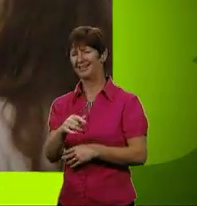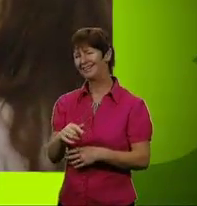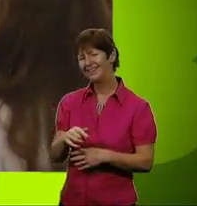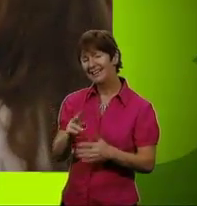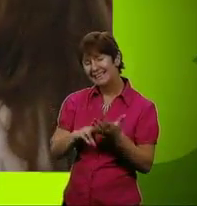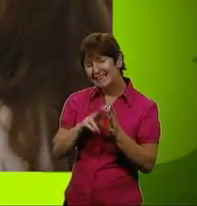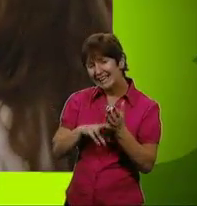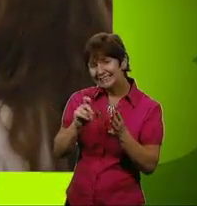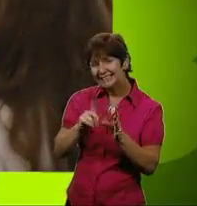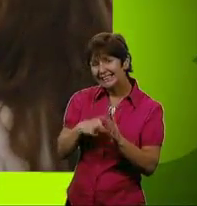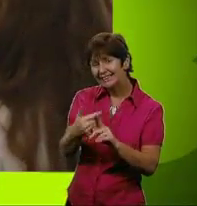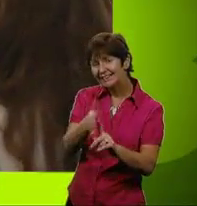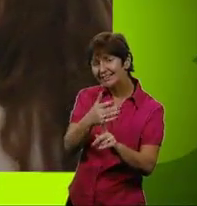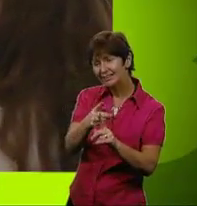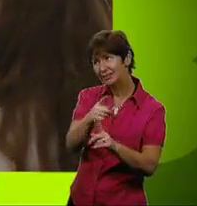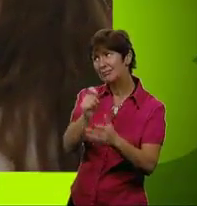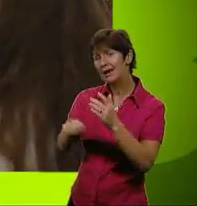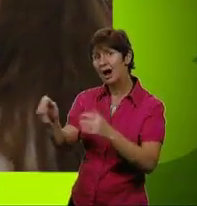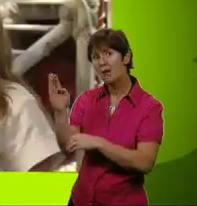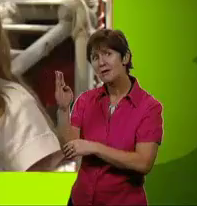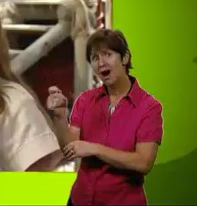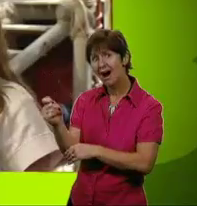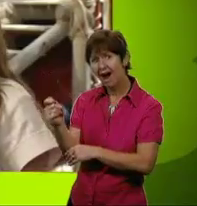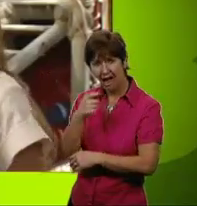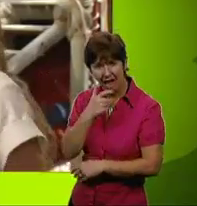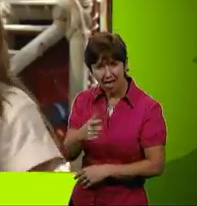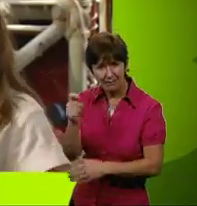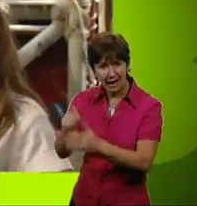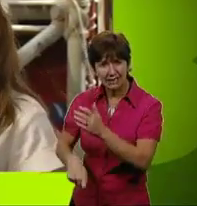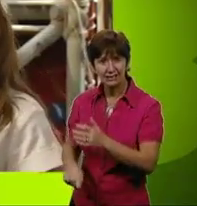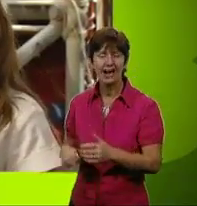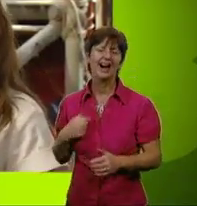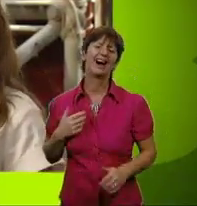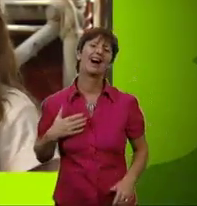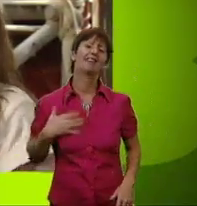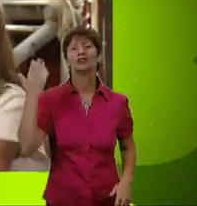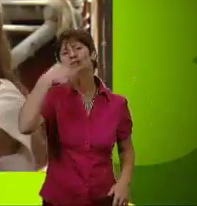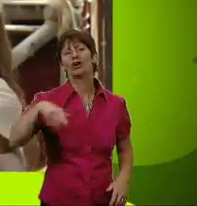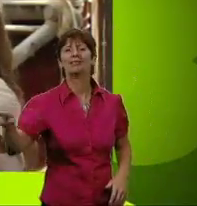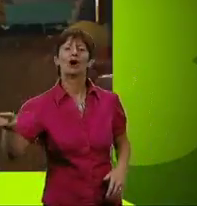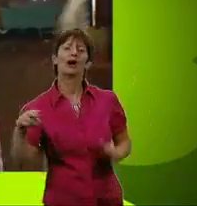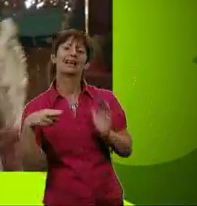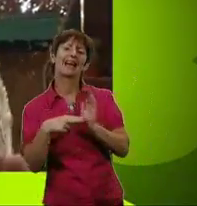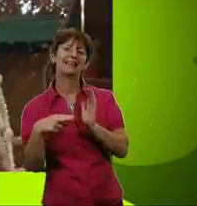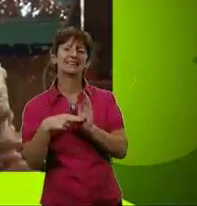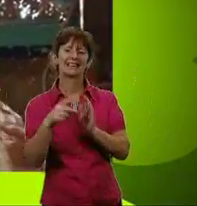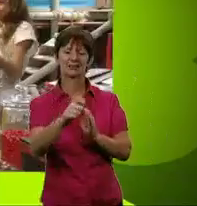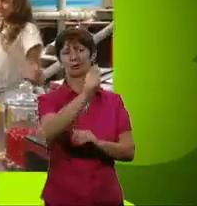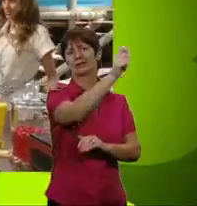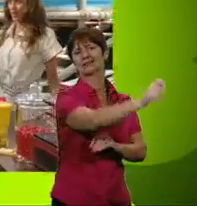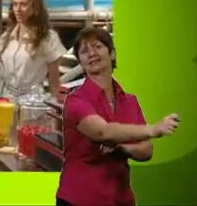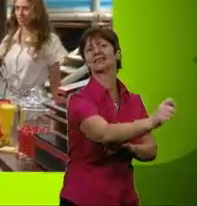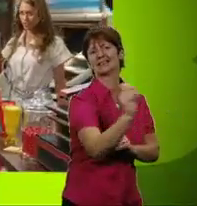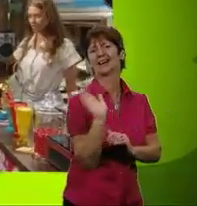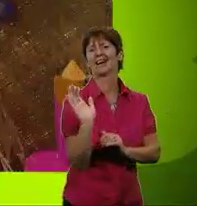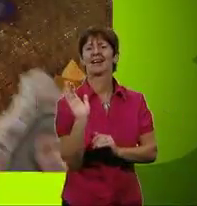No, seriously, thanks. I can't believe Nancy talked you into buying her mirror. I felt sorry for her. Put it behind the bar, would you? I don't want it to